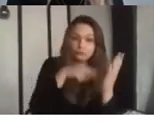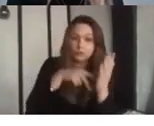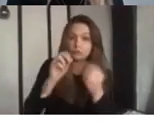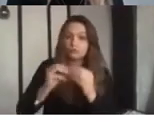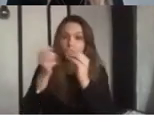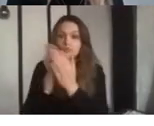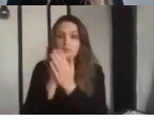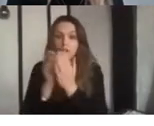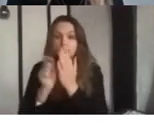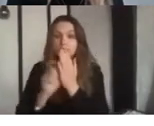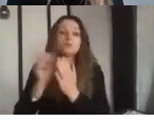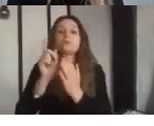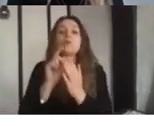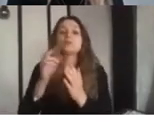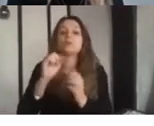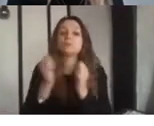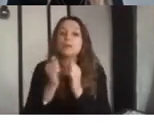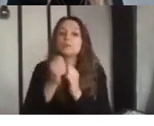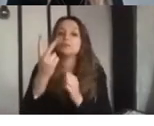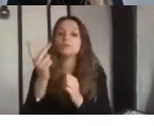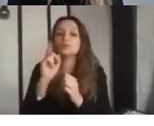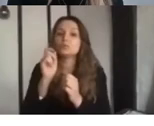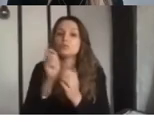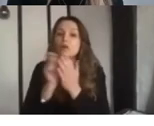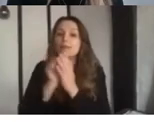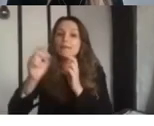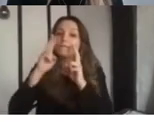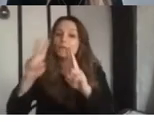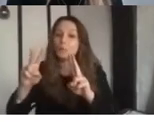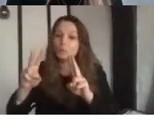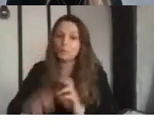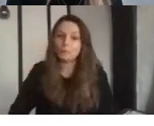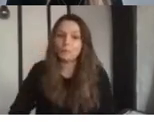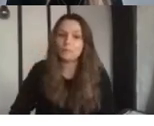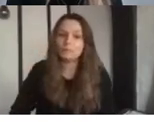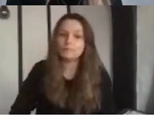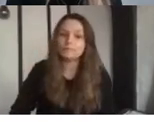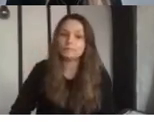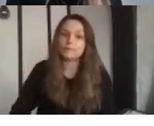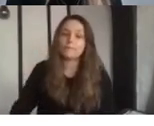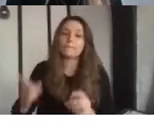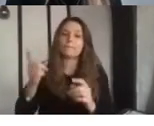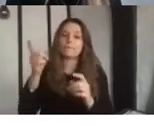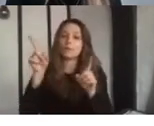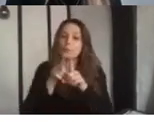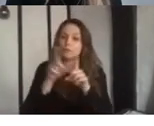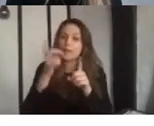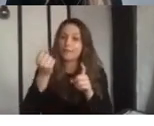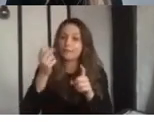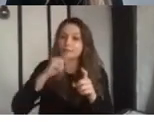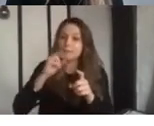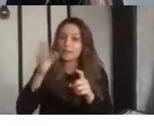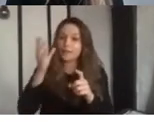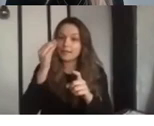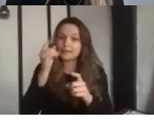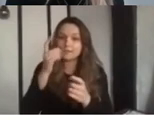paper two is writer's viewpoint and perspectives. And the speaking and listening is centre assessed.